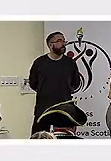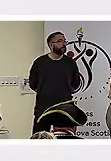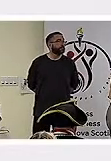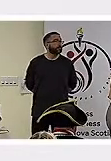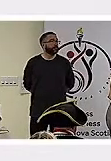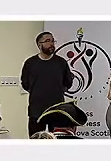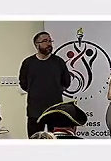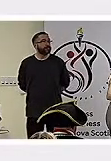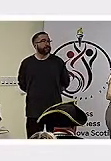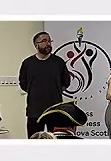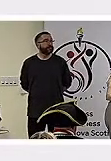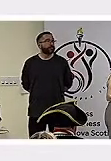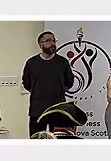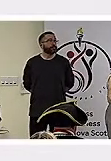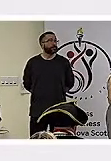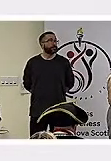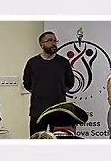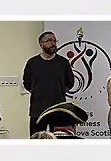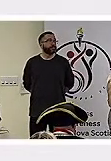Oh, thank you.